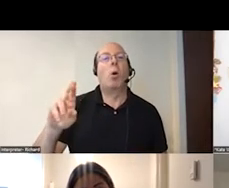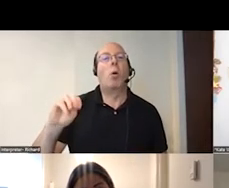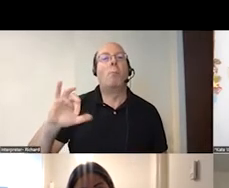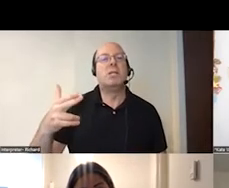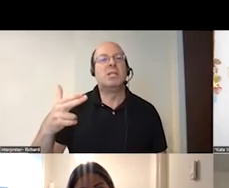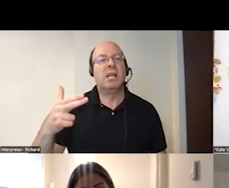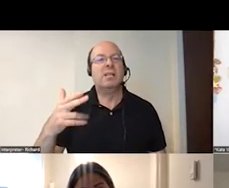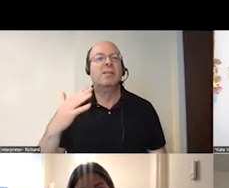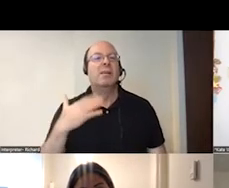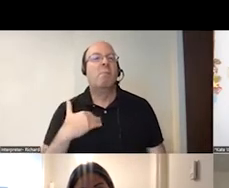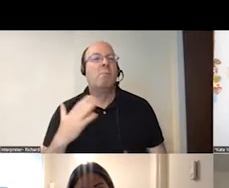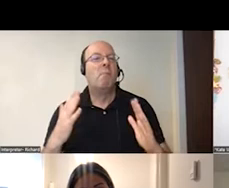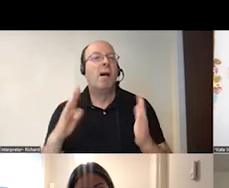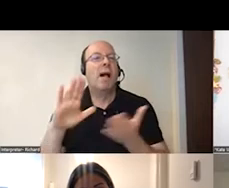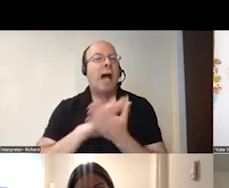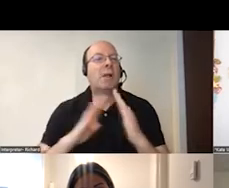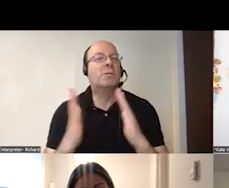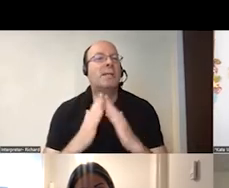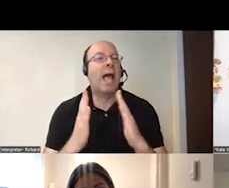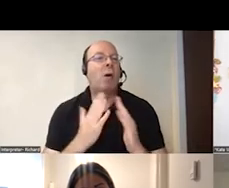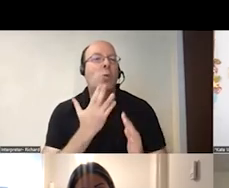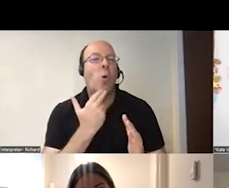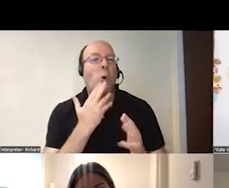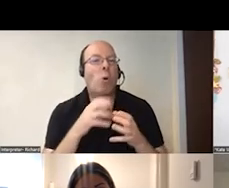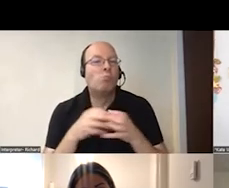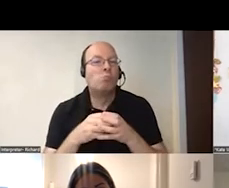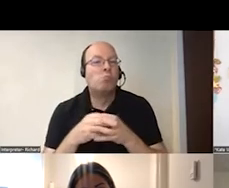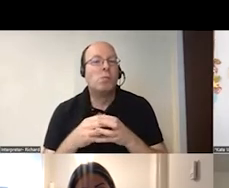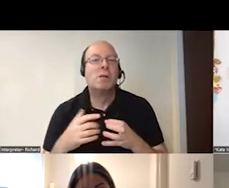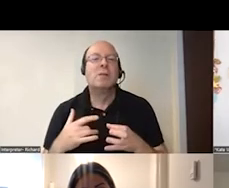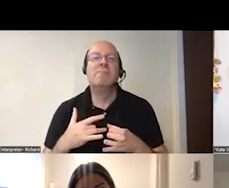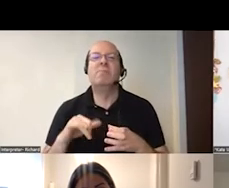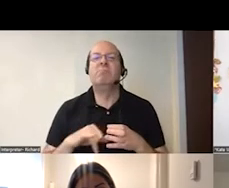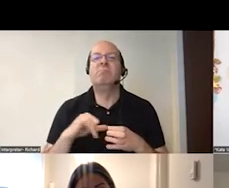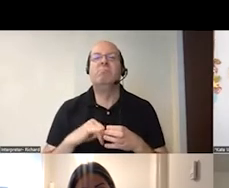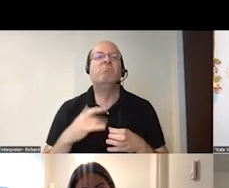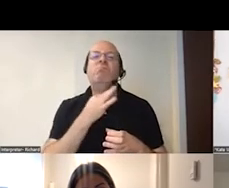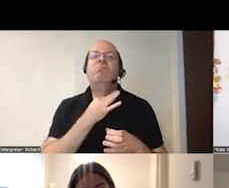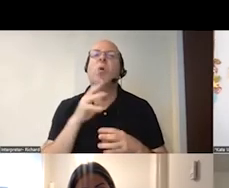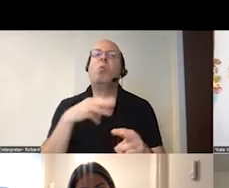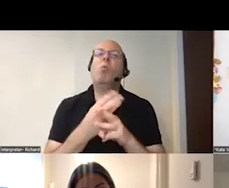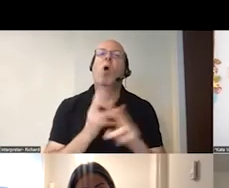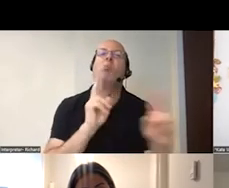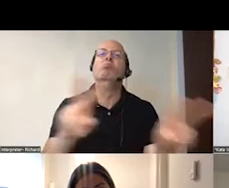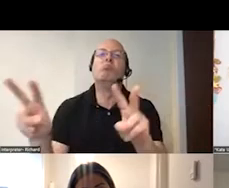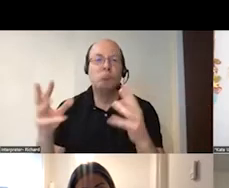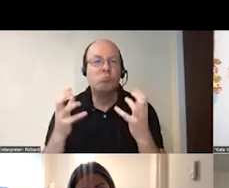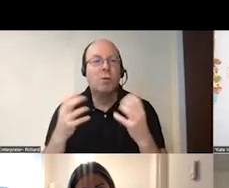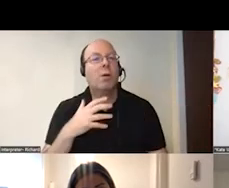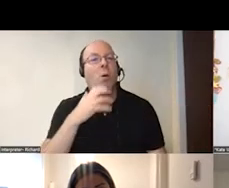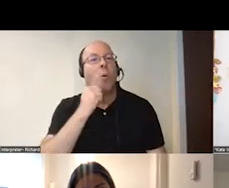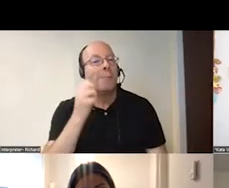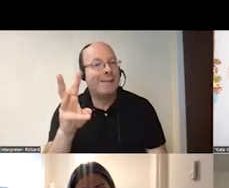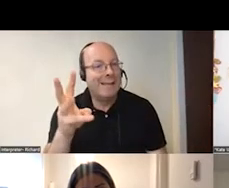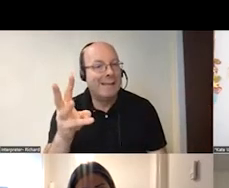a bit of a smaller college town that's kind of insulated, you just want to see the world. And so when I was about